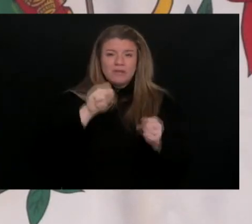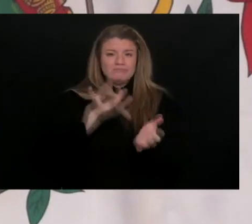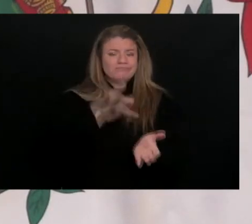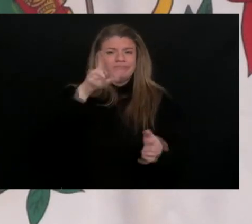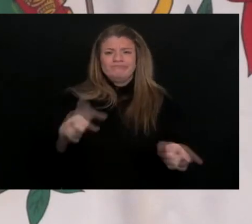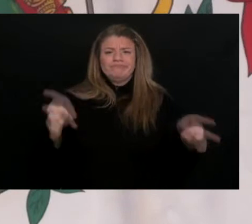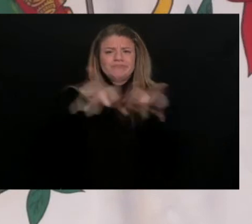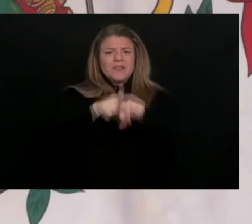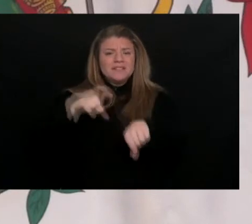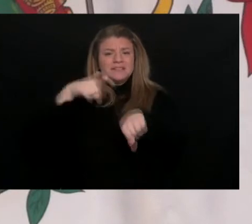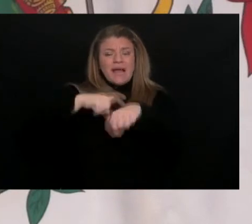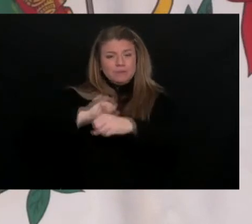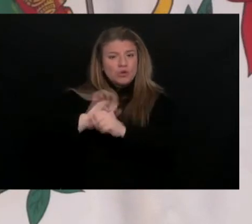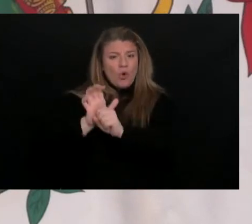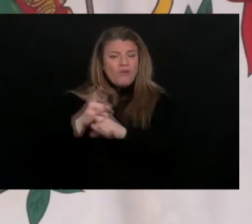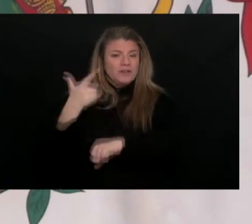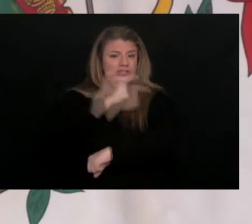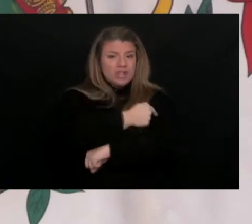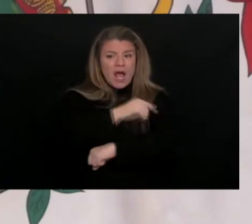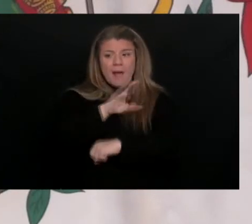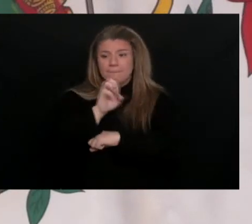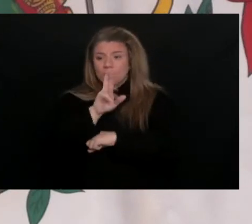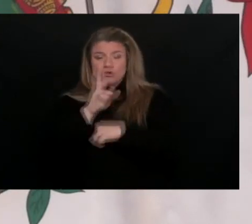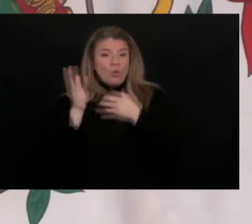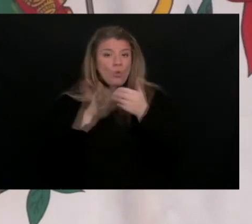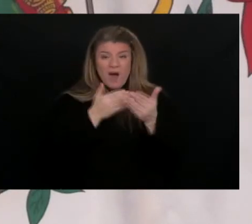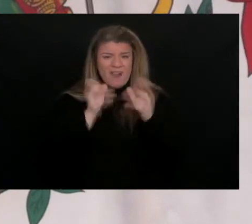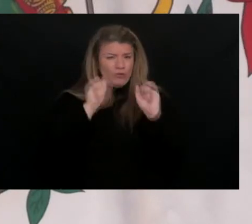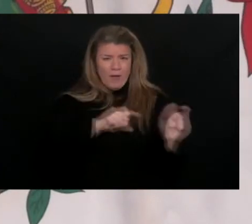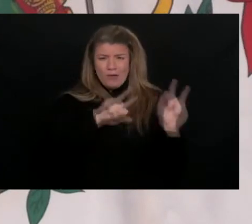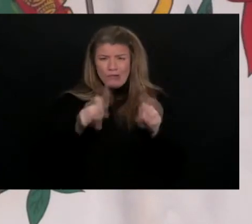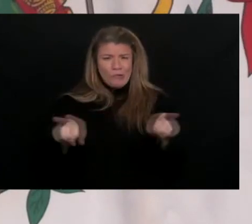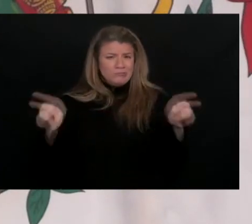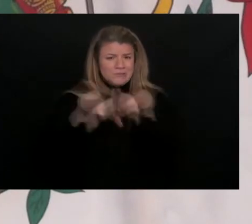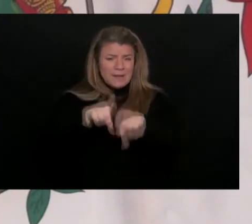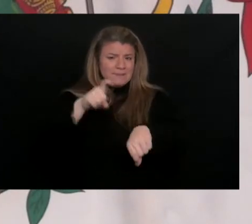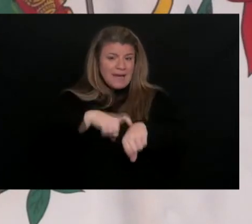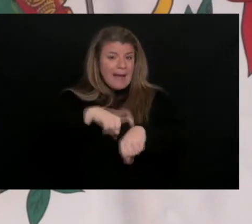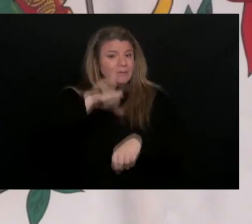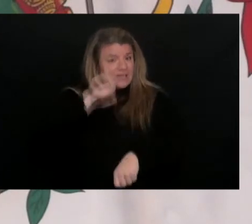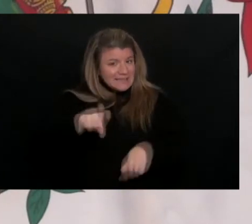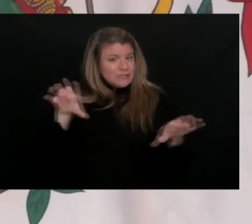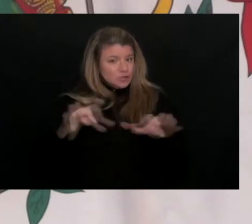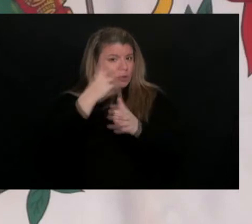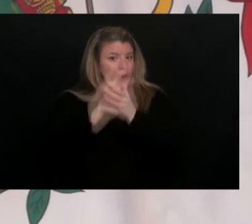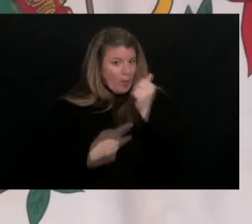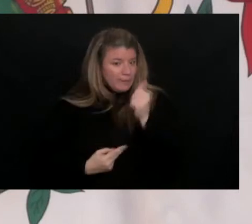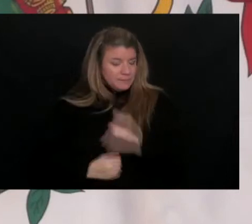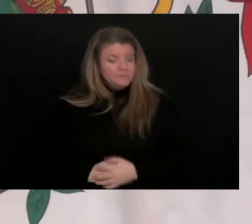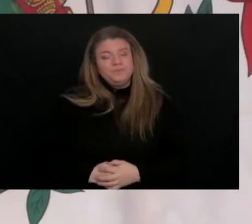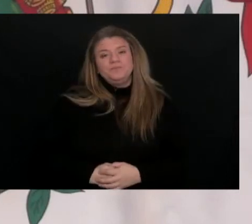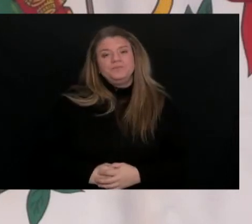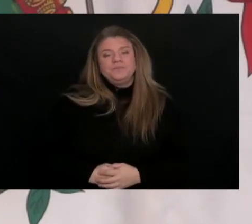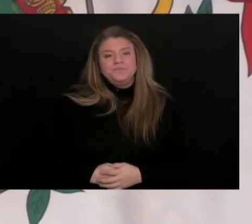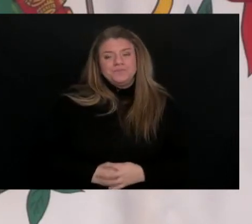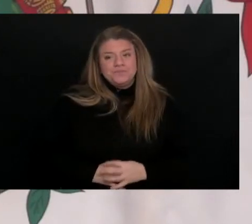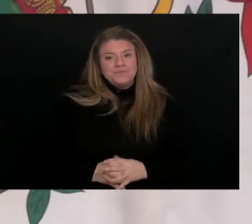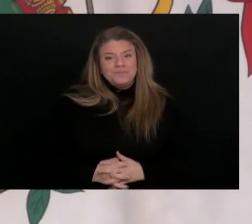the COVID vaccine or your booster or whatever. Absolutely, you should be doing that. Now, here's something that